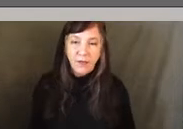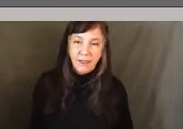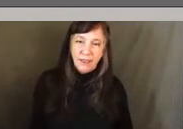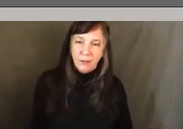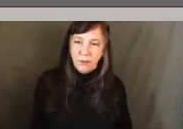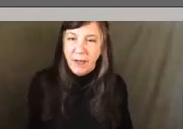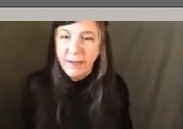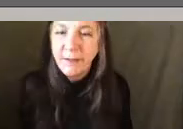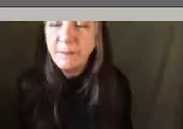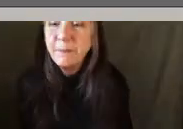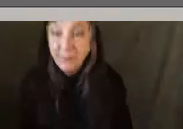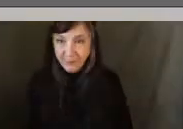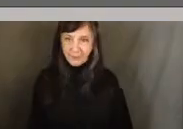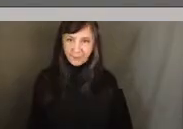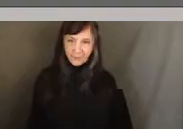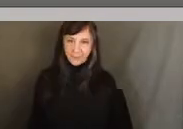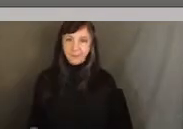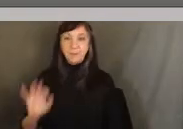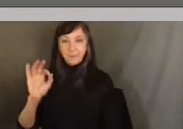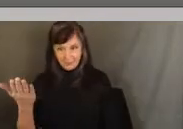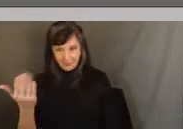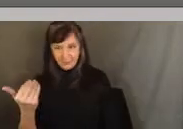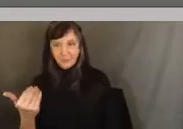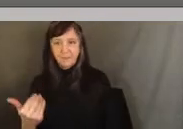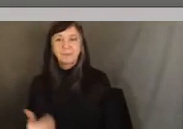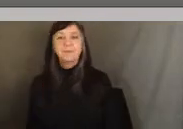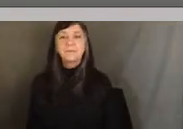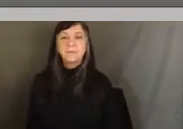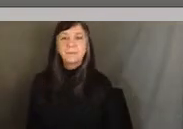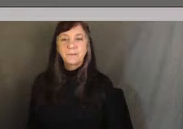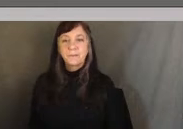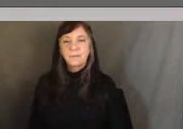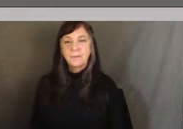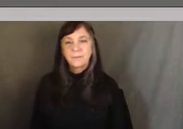This is Harvey. I'd like to respond. Sure. Okay.